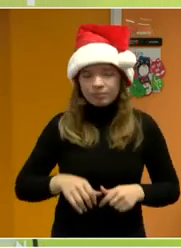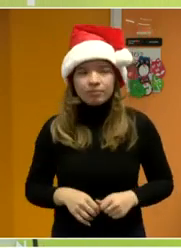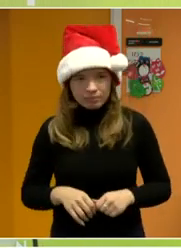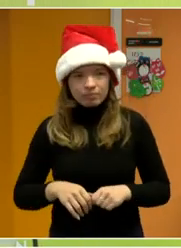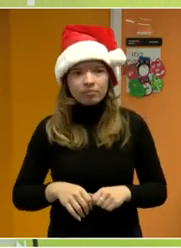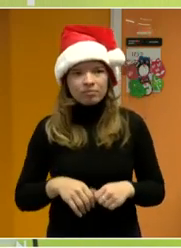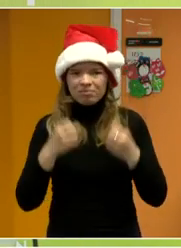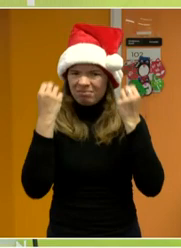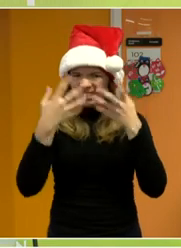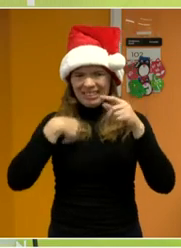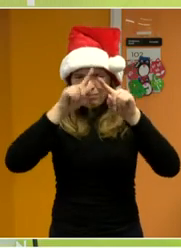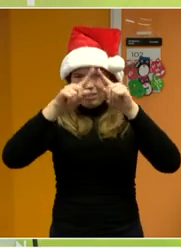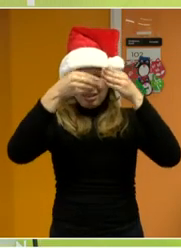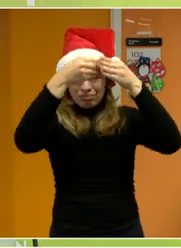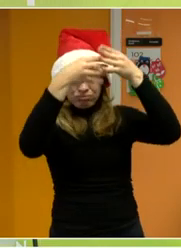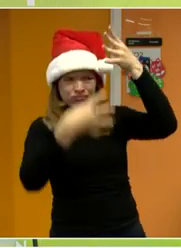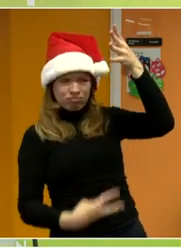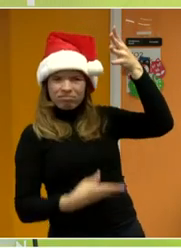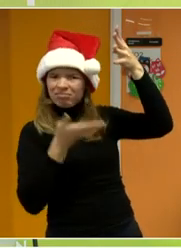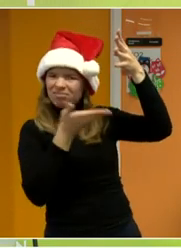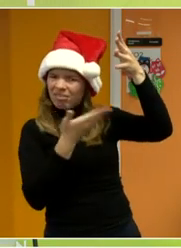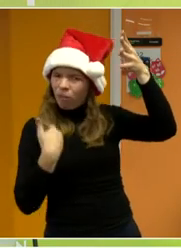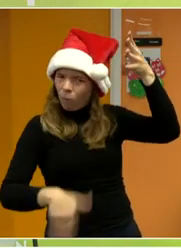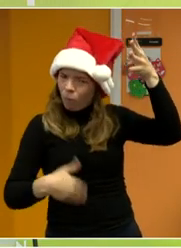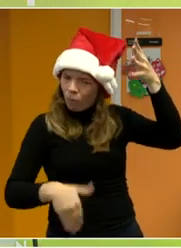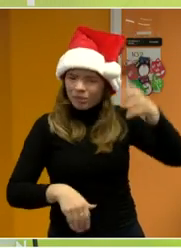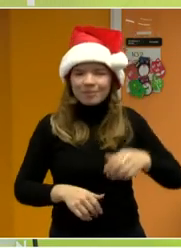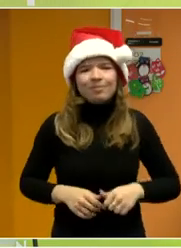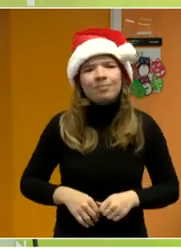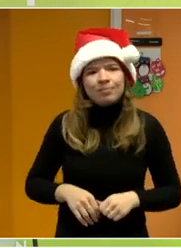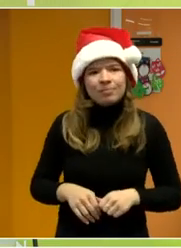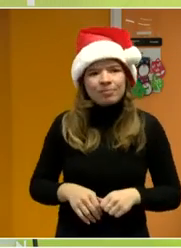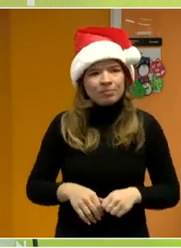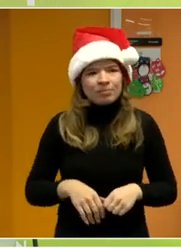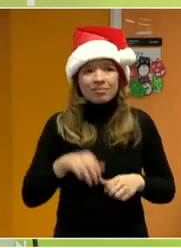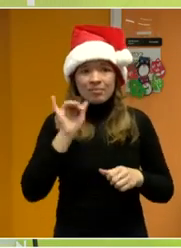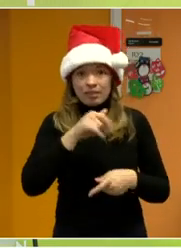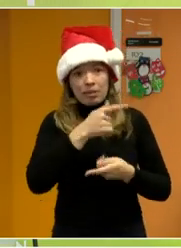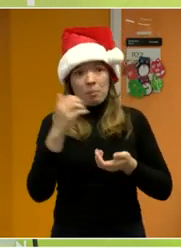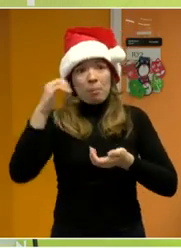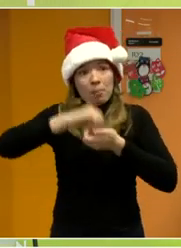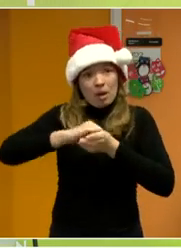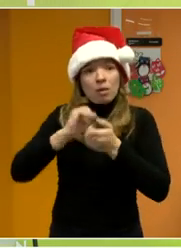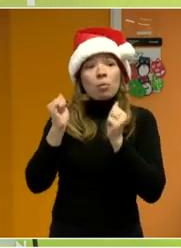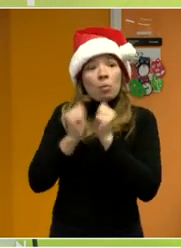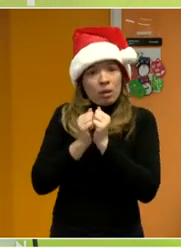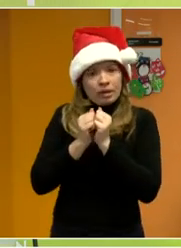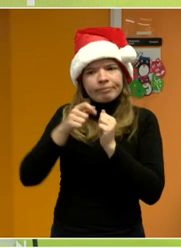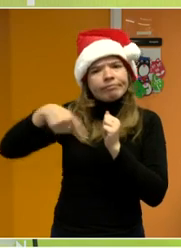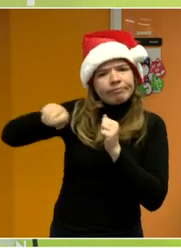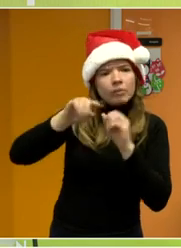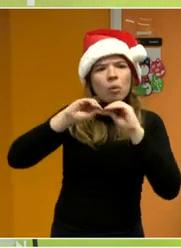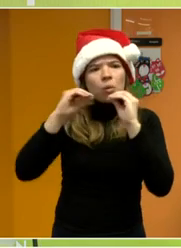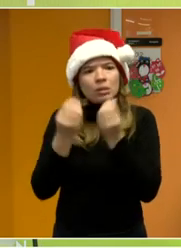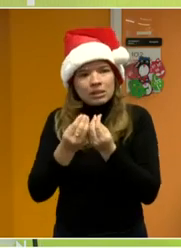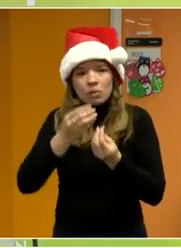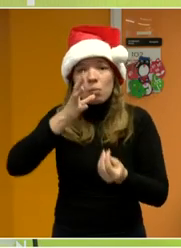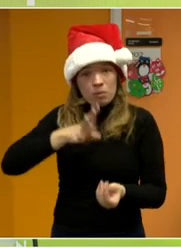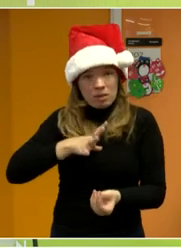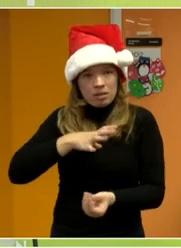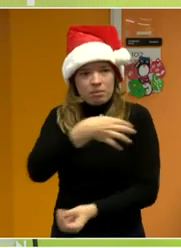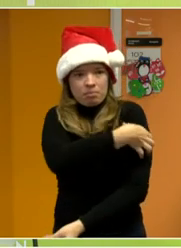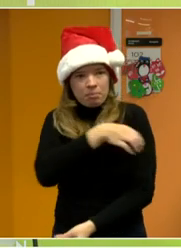young women. And they've been great, great partners for us. We're just wrapping up our app development class, which we